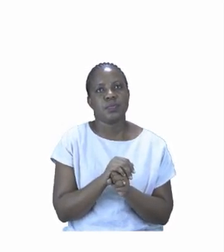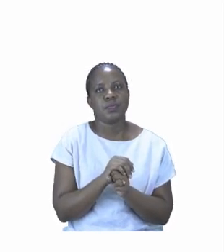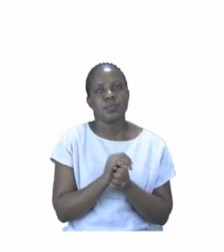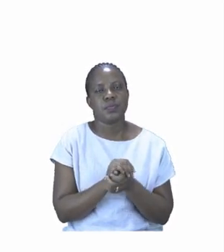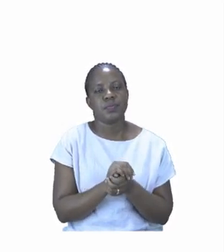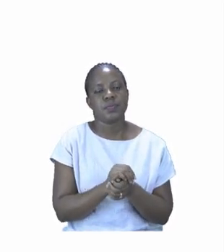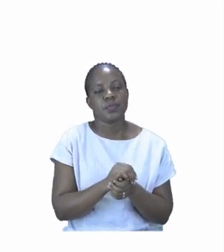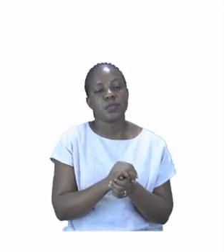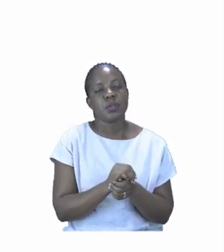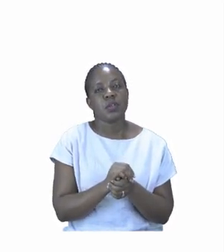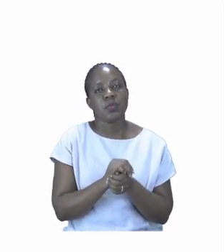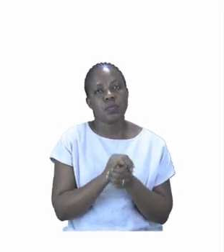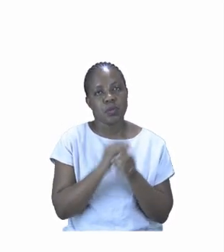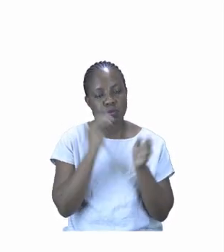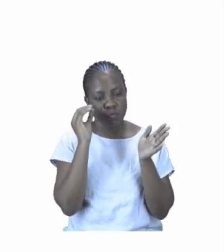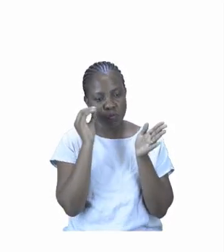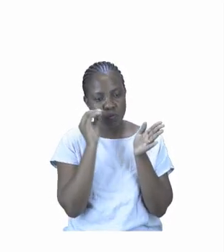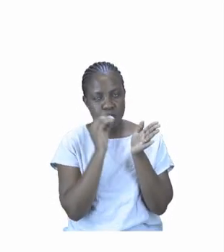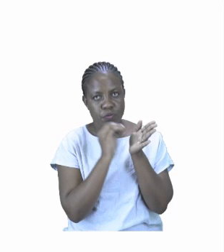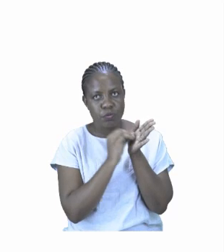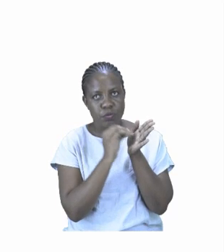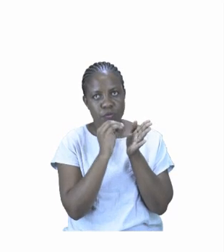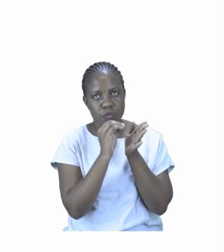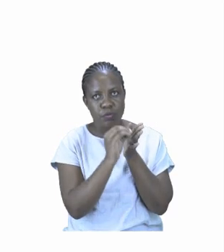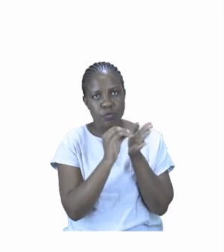E is A.